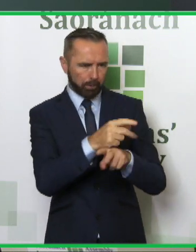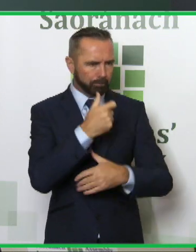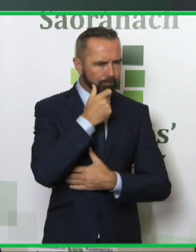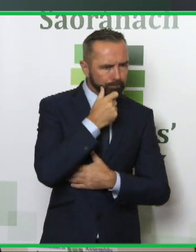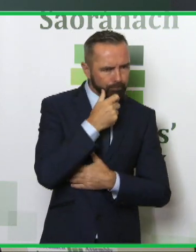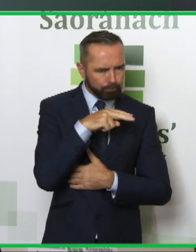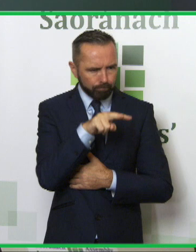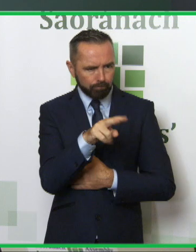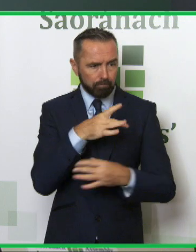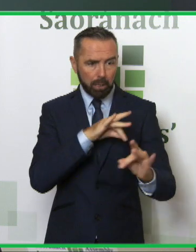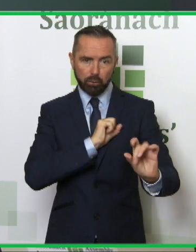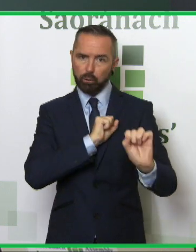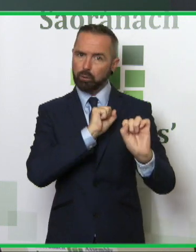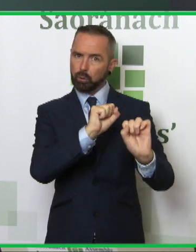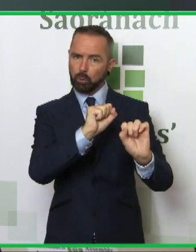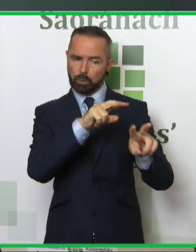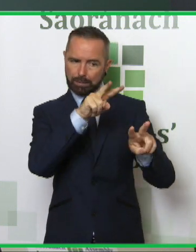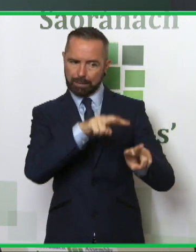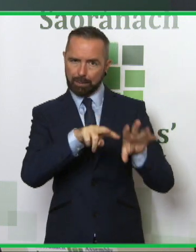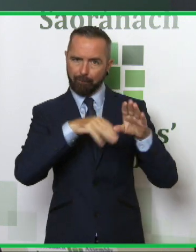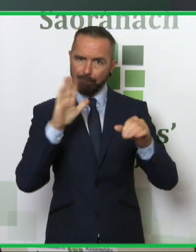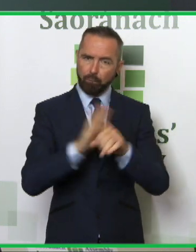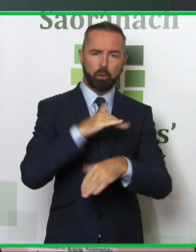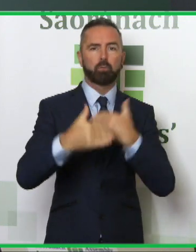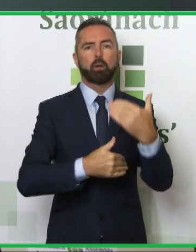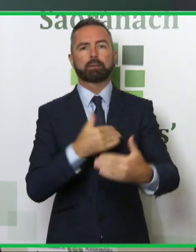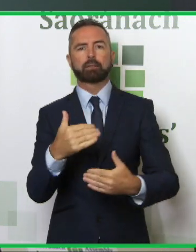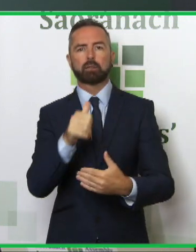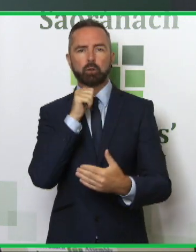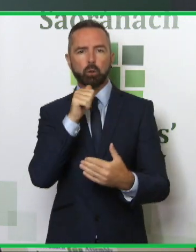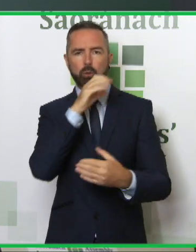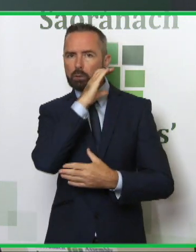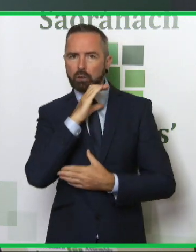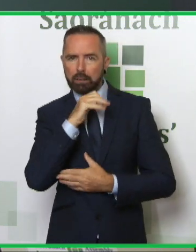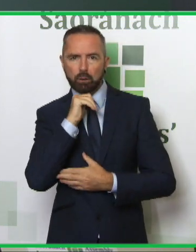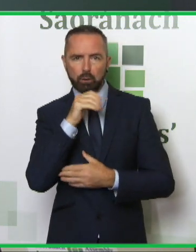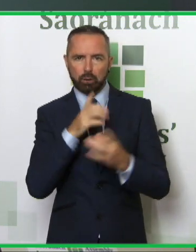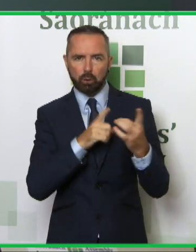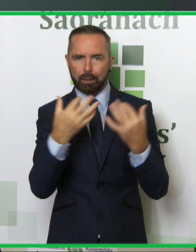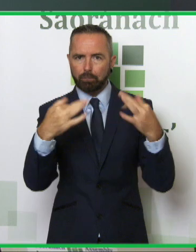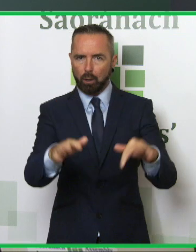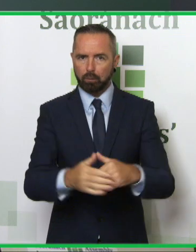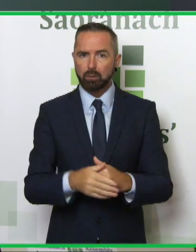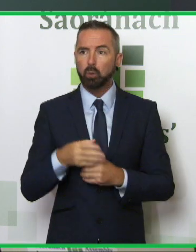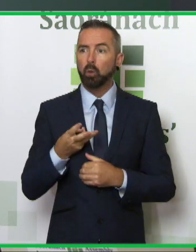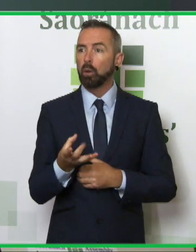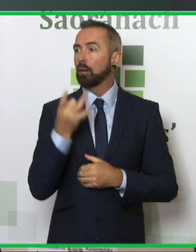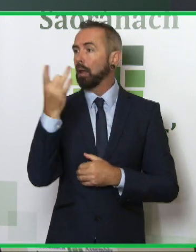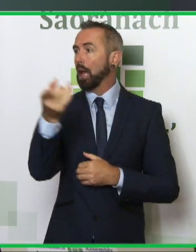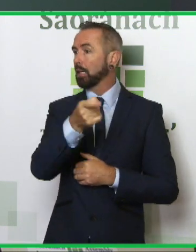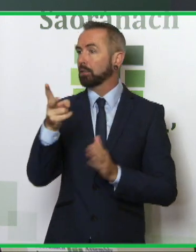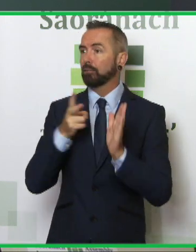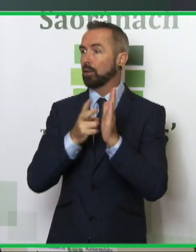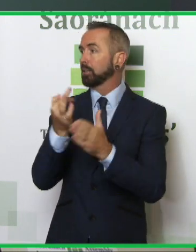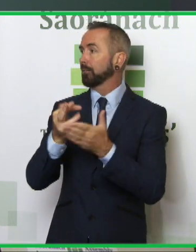that you have a view of the process. And we'll select those people shortly, or not select them, we'll ask literally for